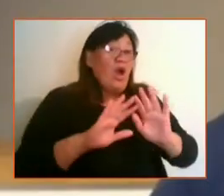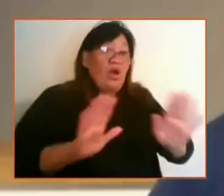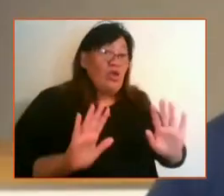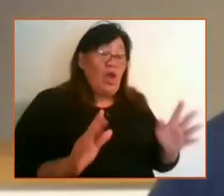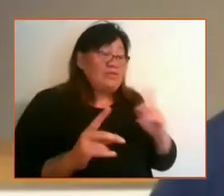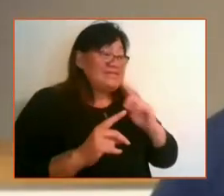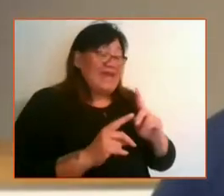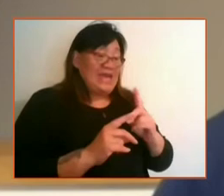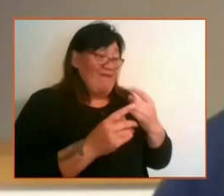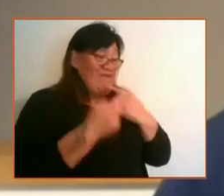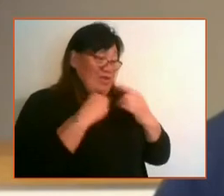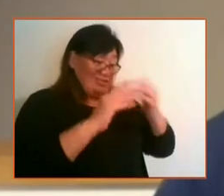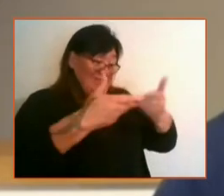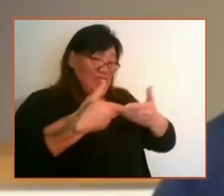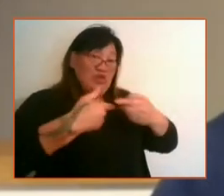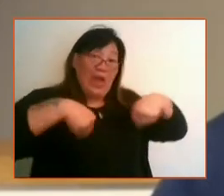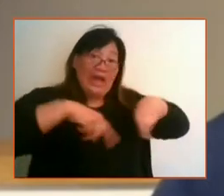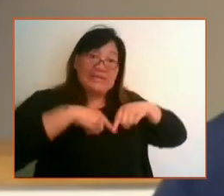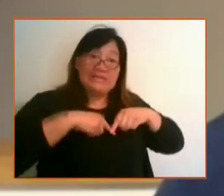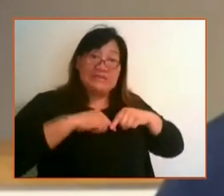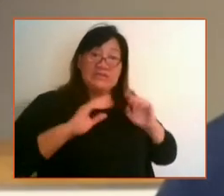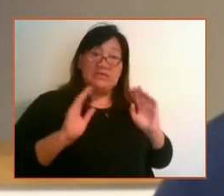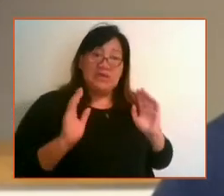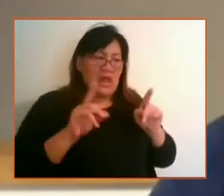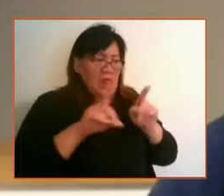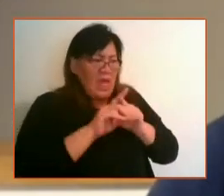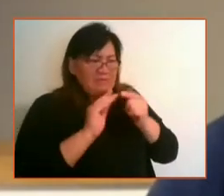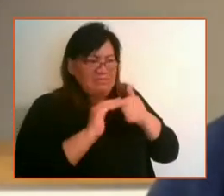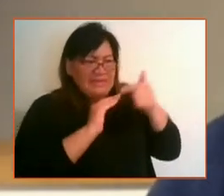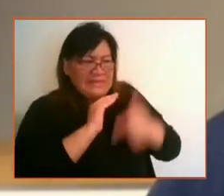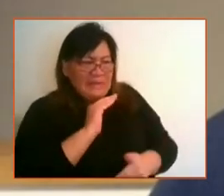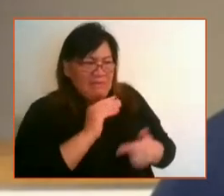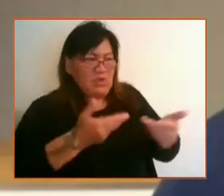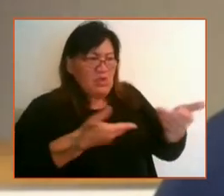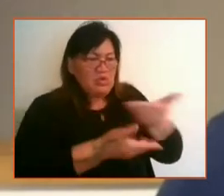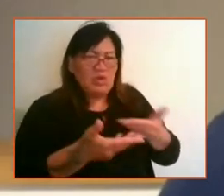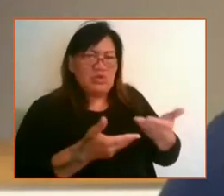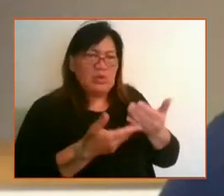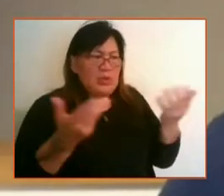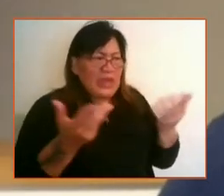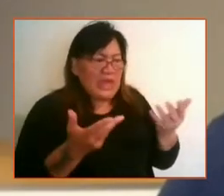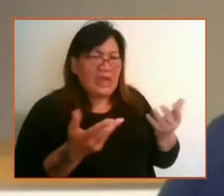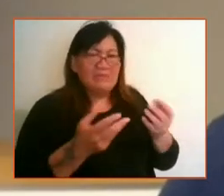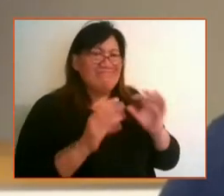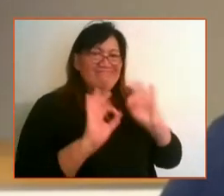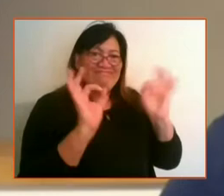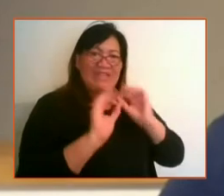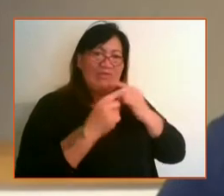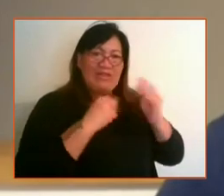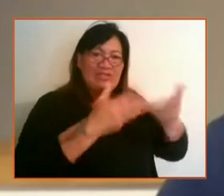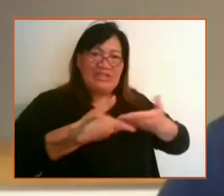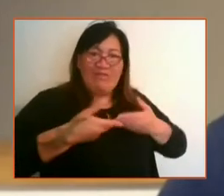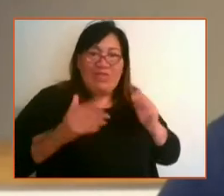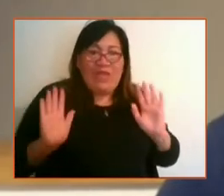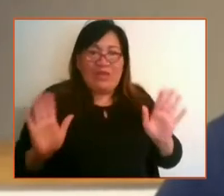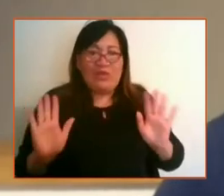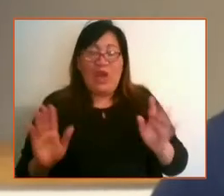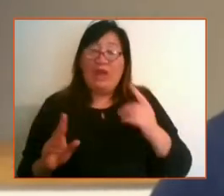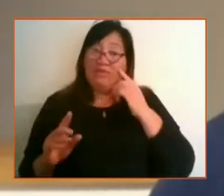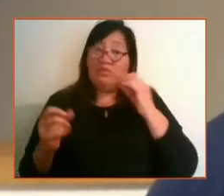to us in terms of the depth of consultation. And I just think that that's such a important thing